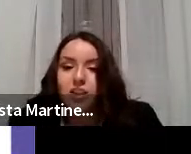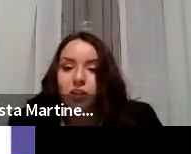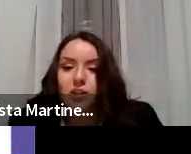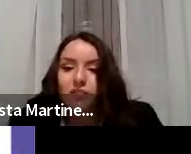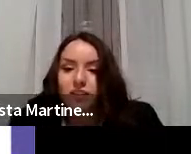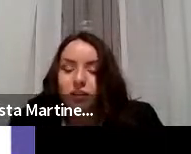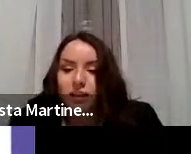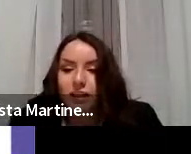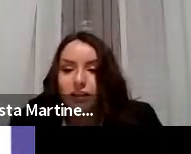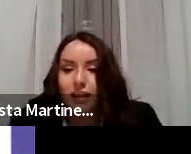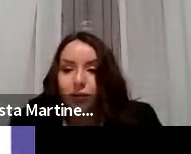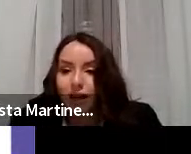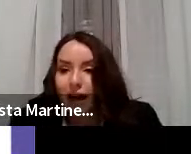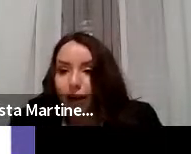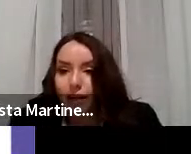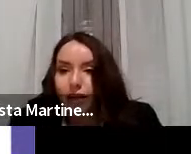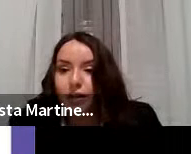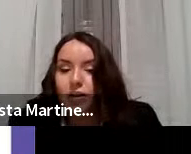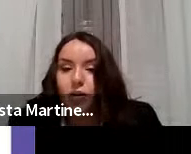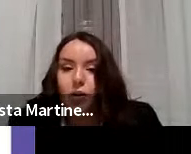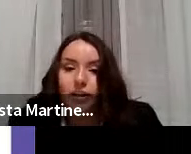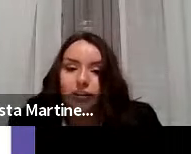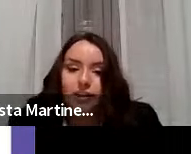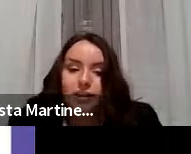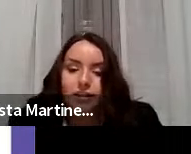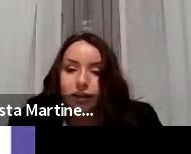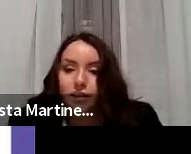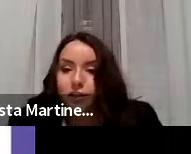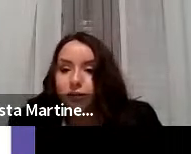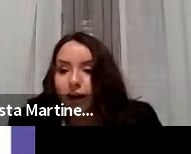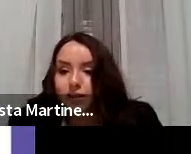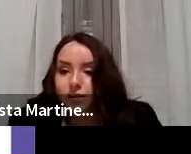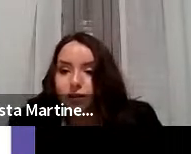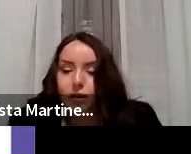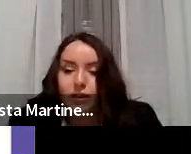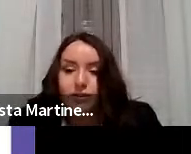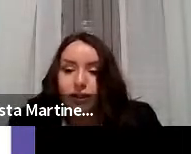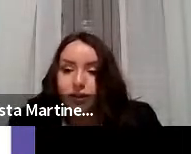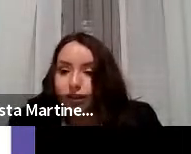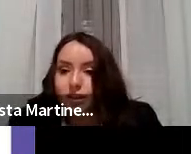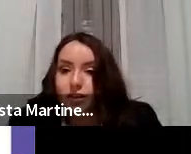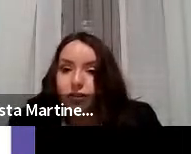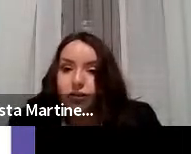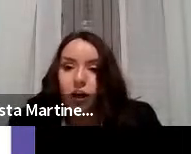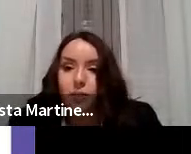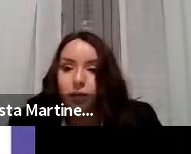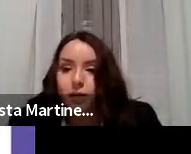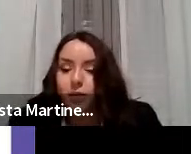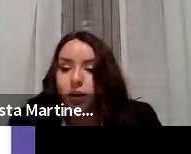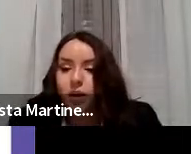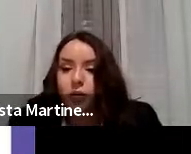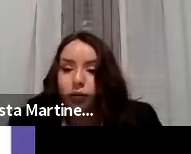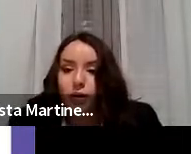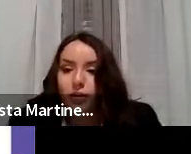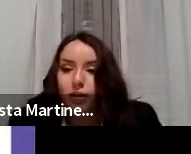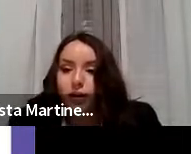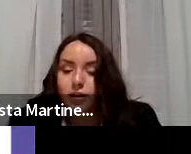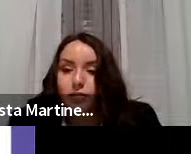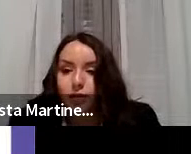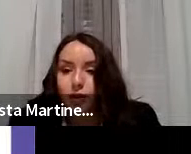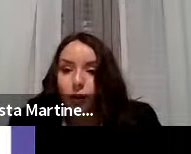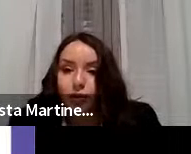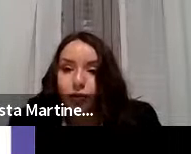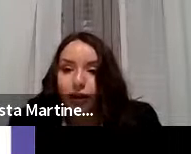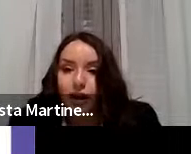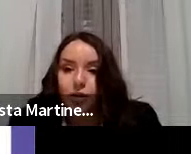person. So if that's something that's allowed to happen, or kids that need to see their advisors or organization teachers to help them with what